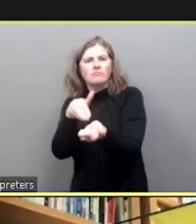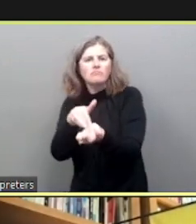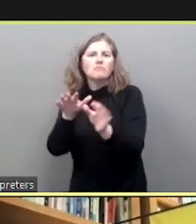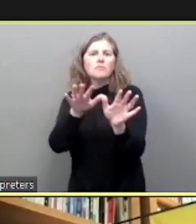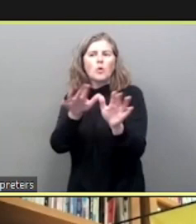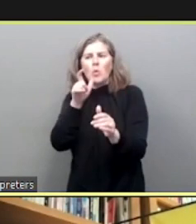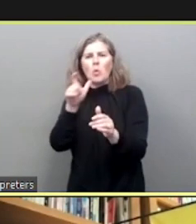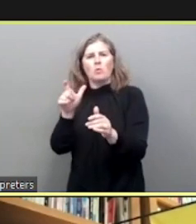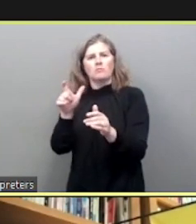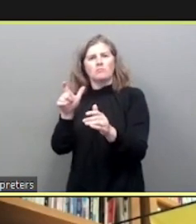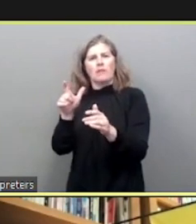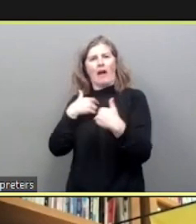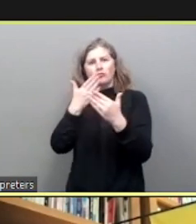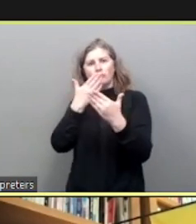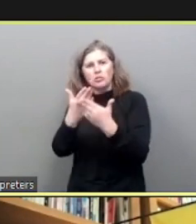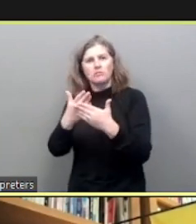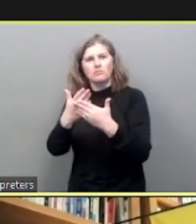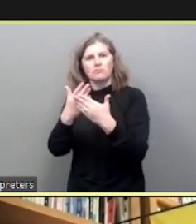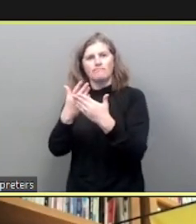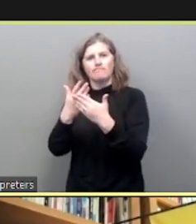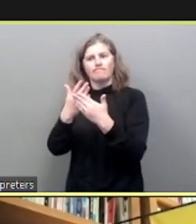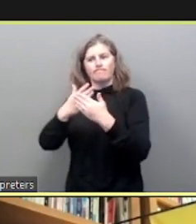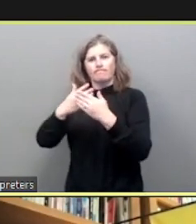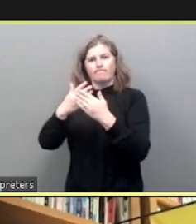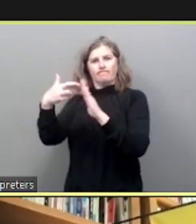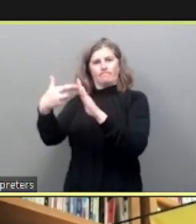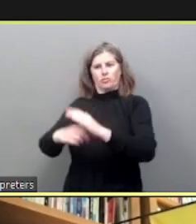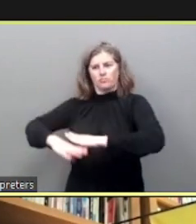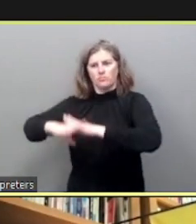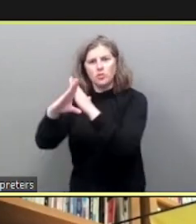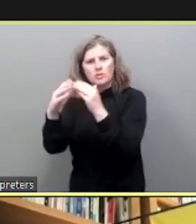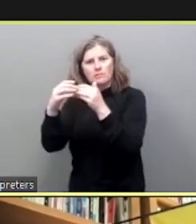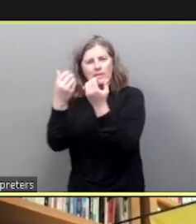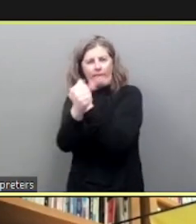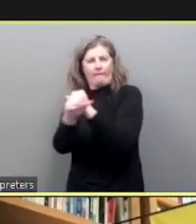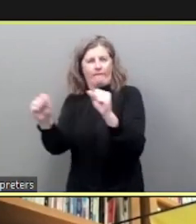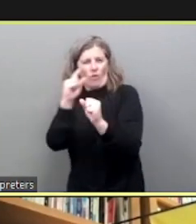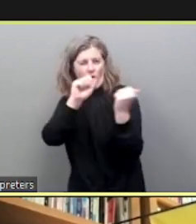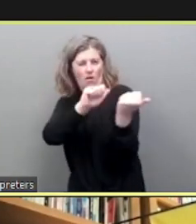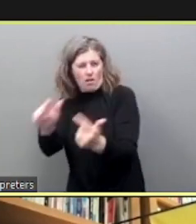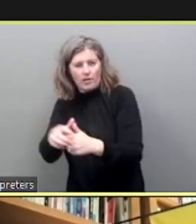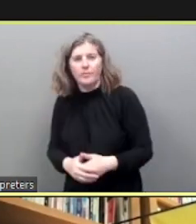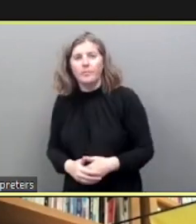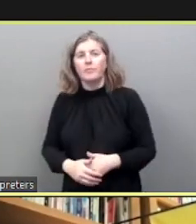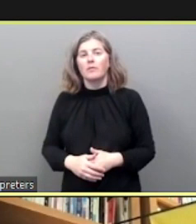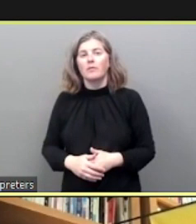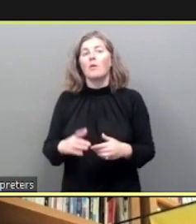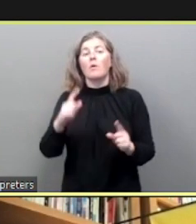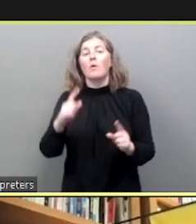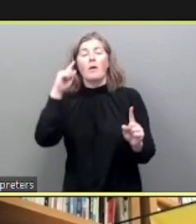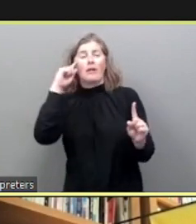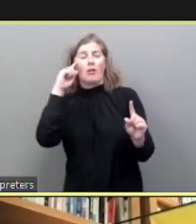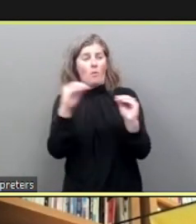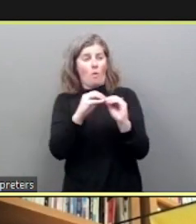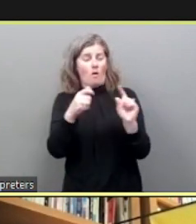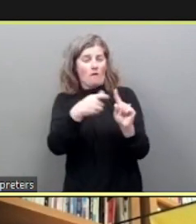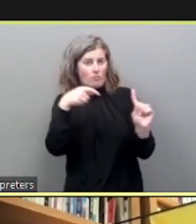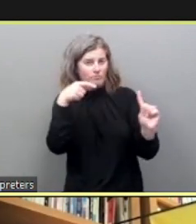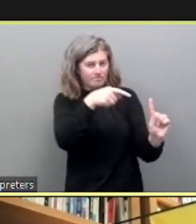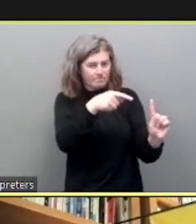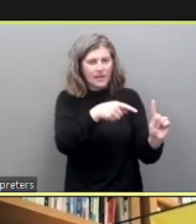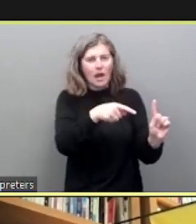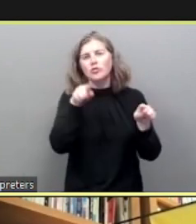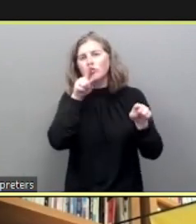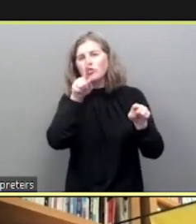COVID safe practices. We're going to hear more from Billy Jimenez, I'm sure, in the question and